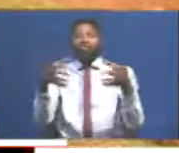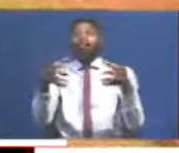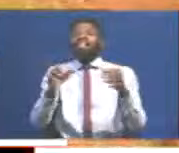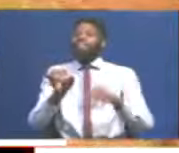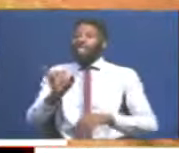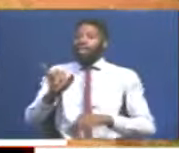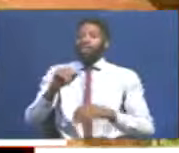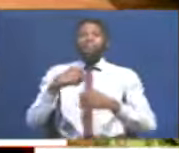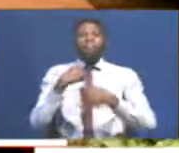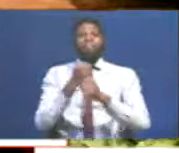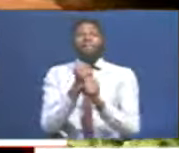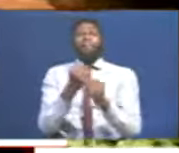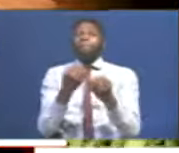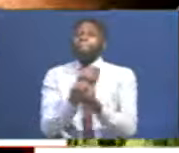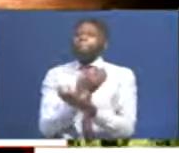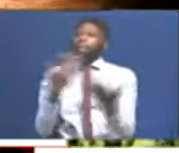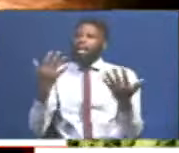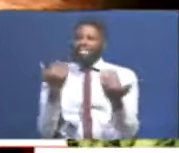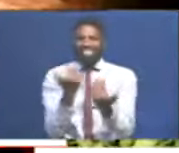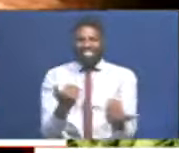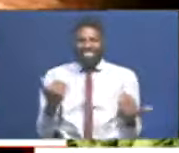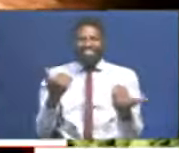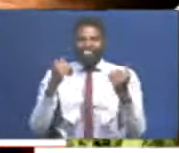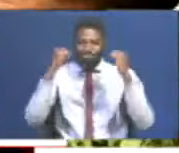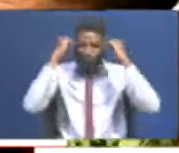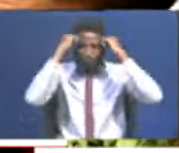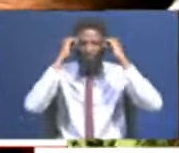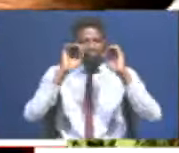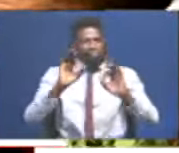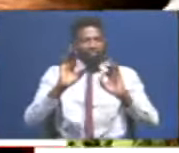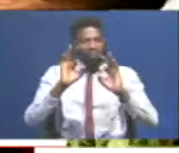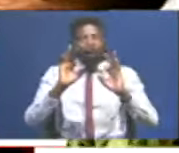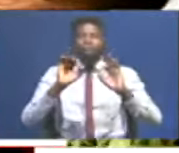of the highly educated children jobless and idle.